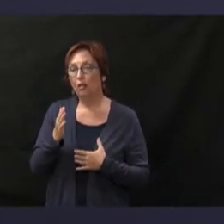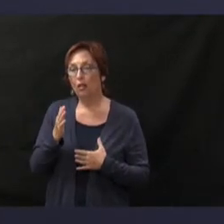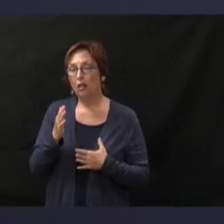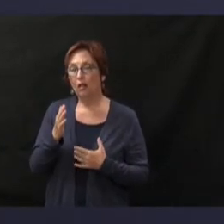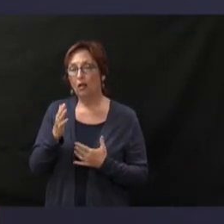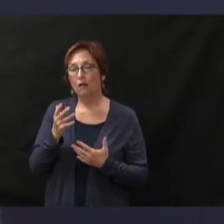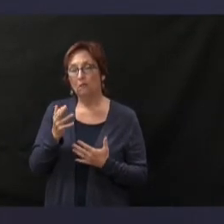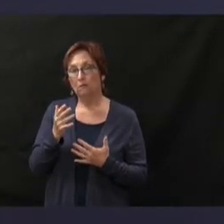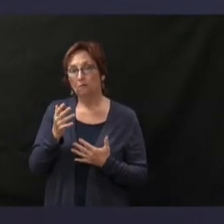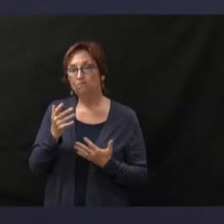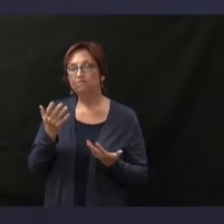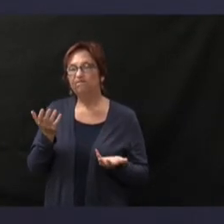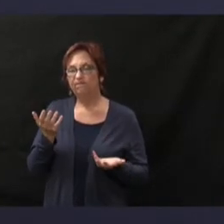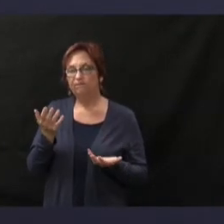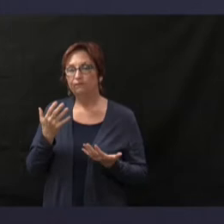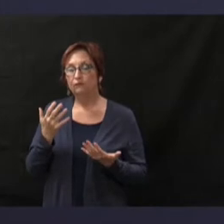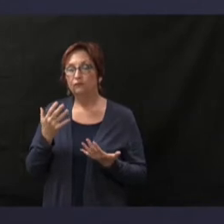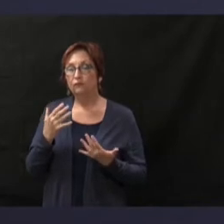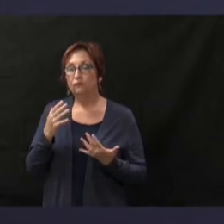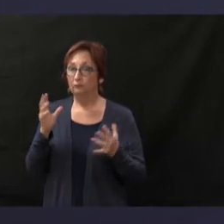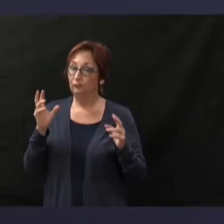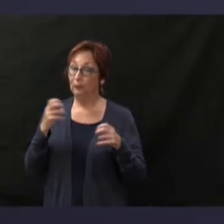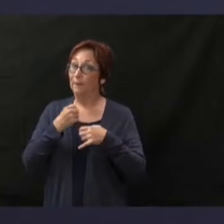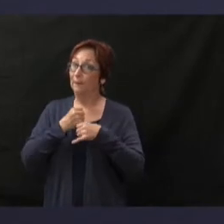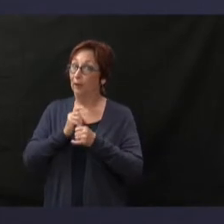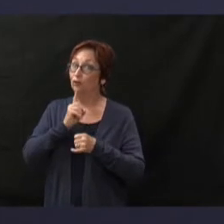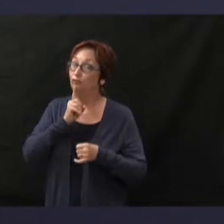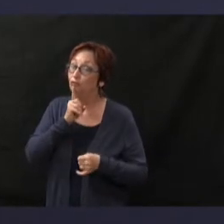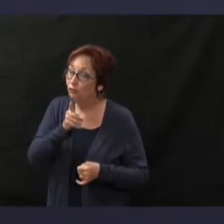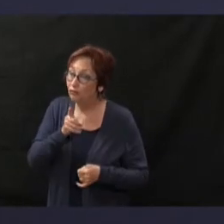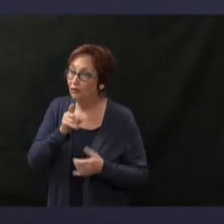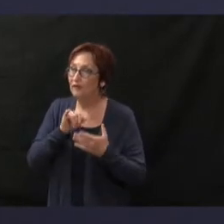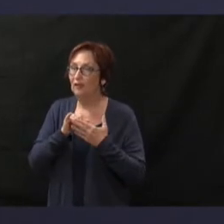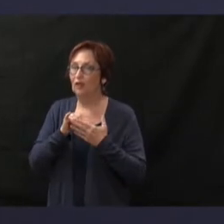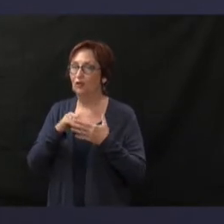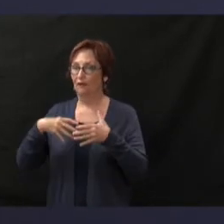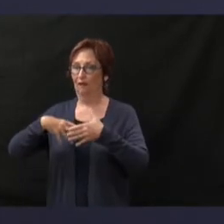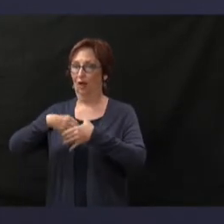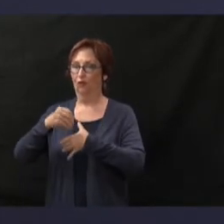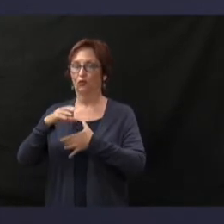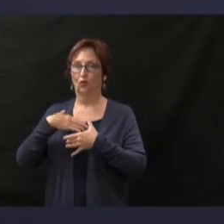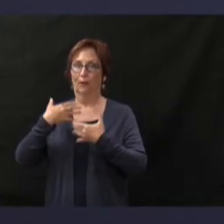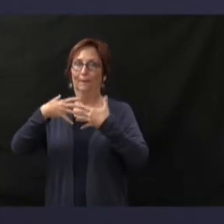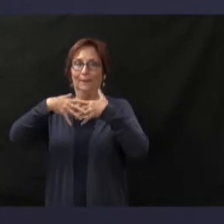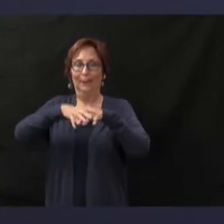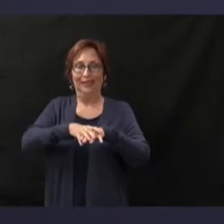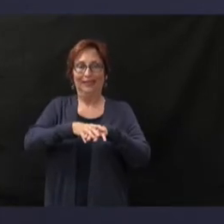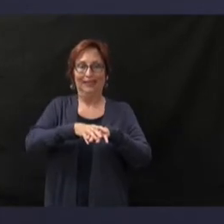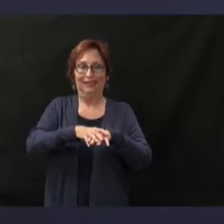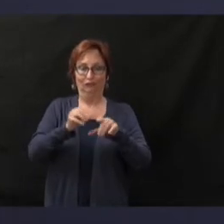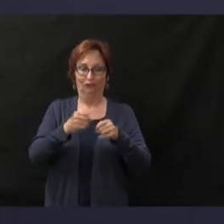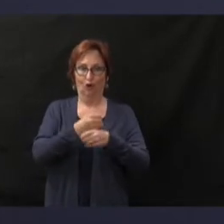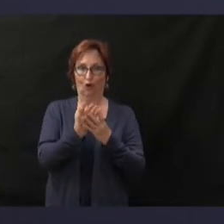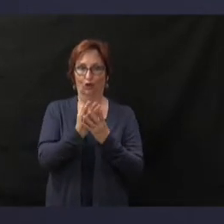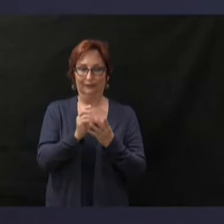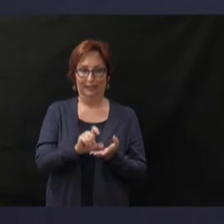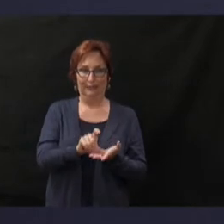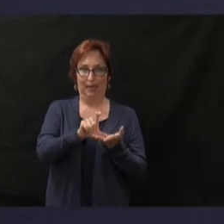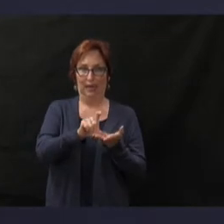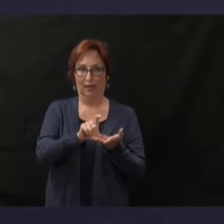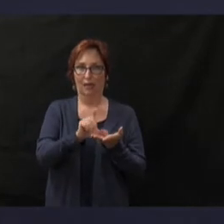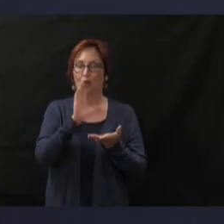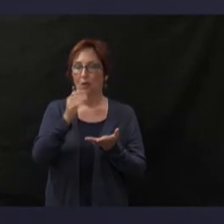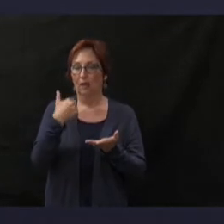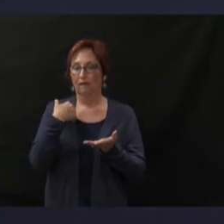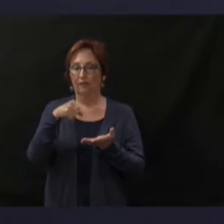make sure that you take out your blending deck and you're going to have this card available